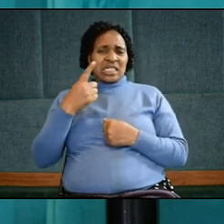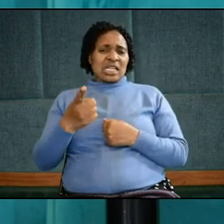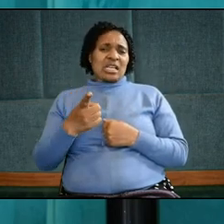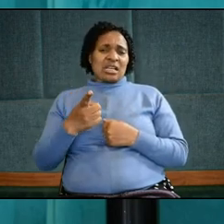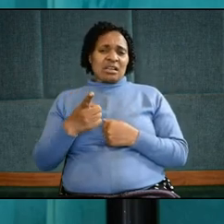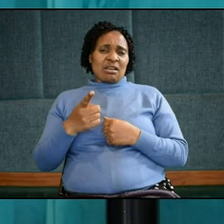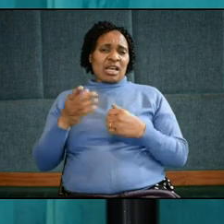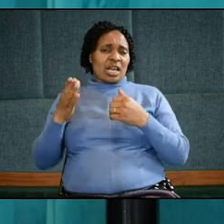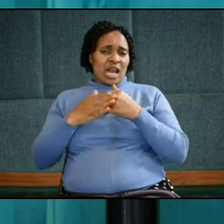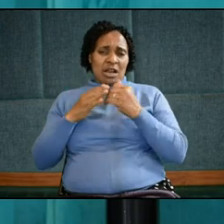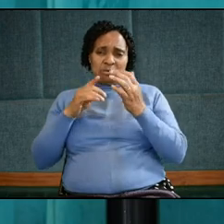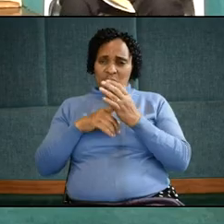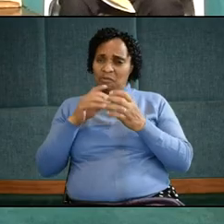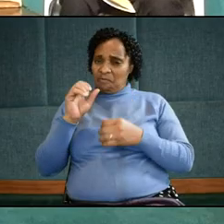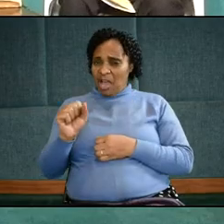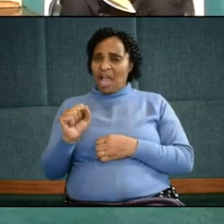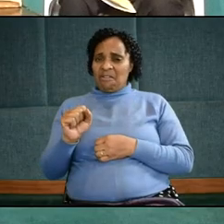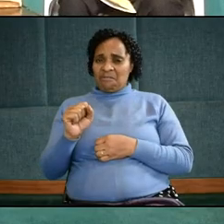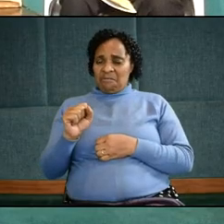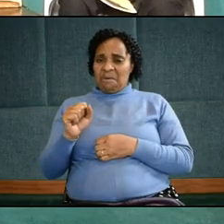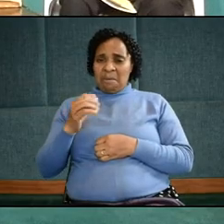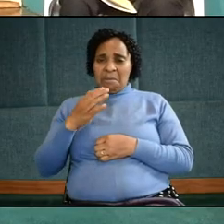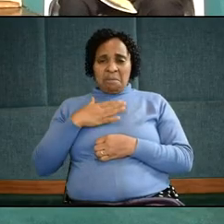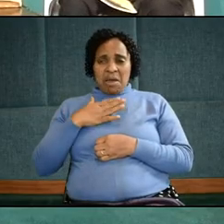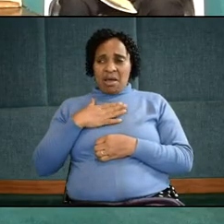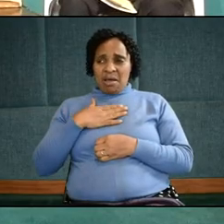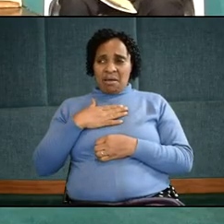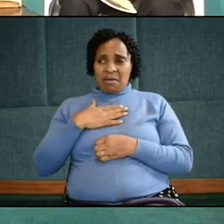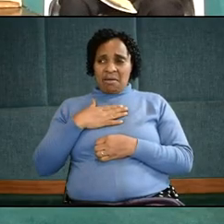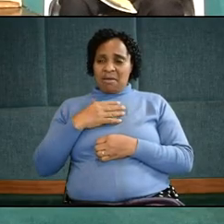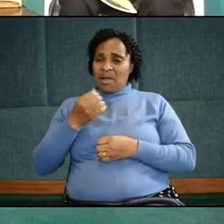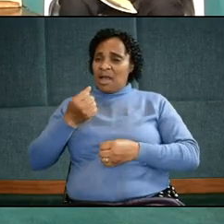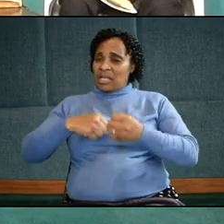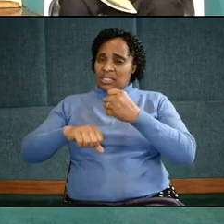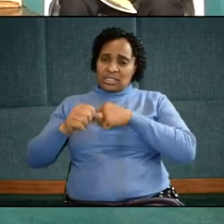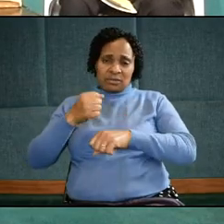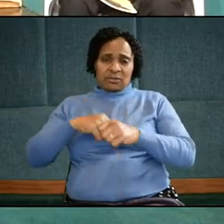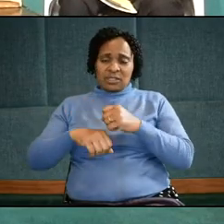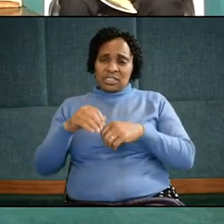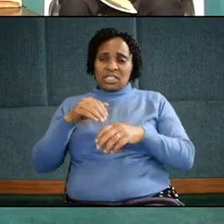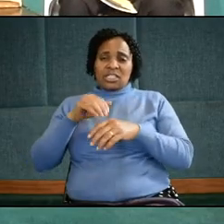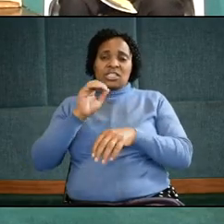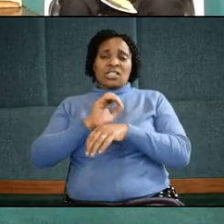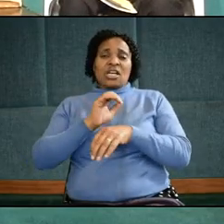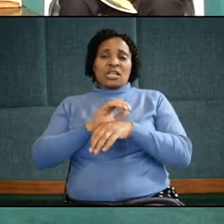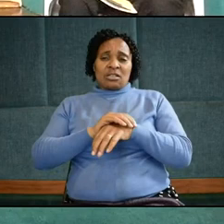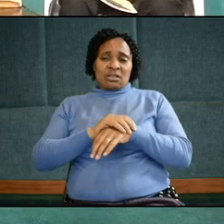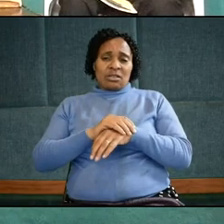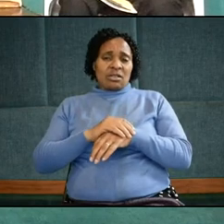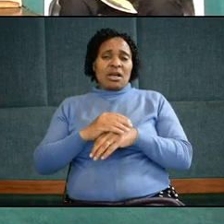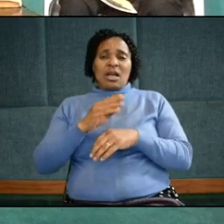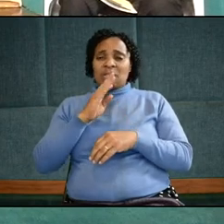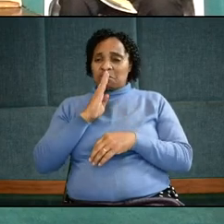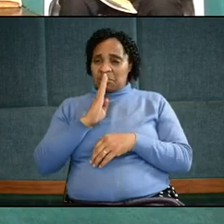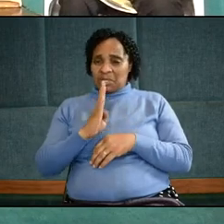it's 9.5. All right. My activities in church, it mm-hmm. has